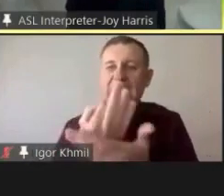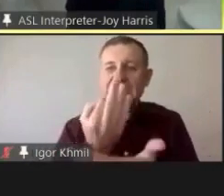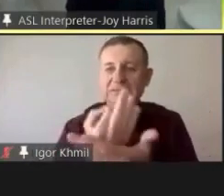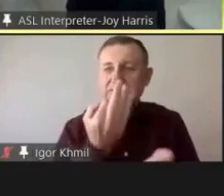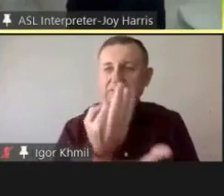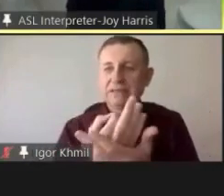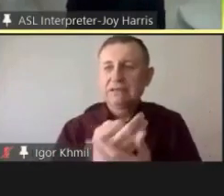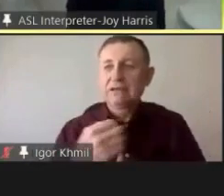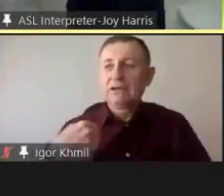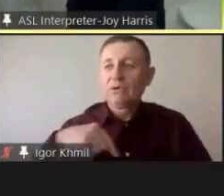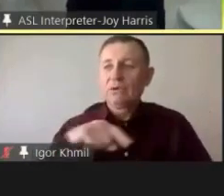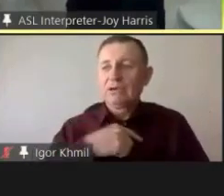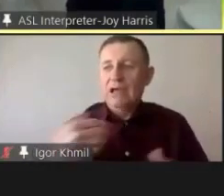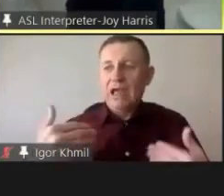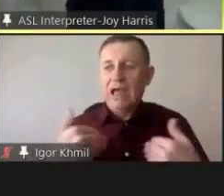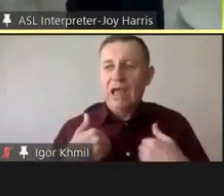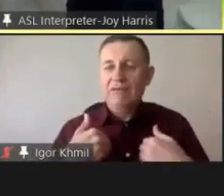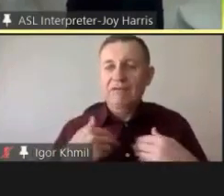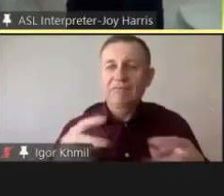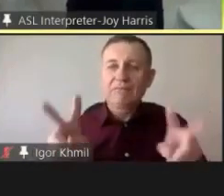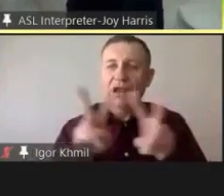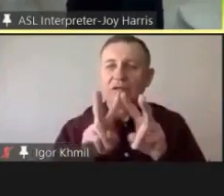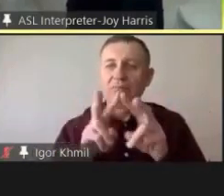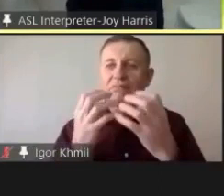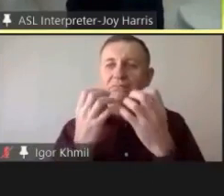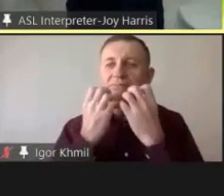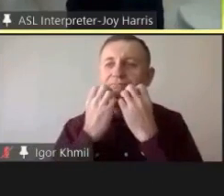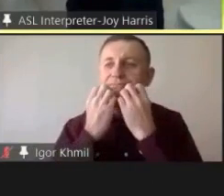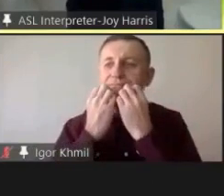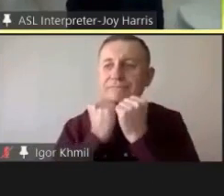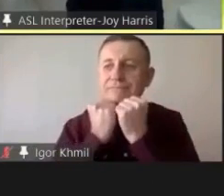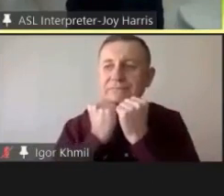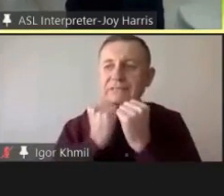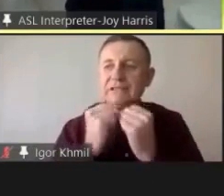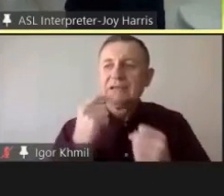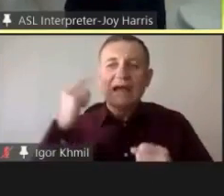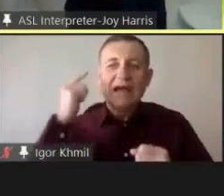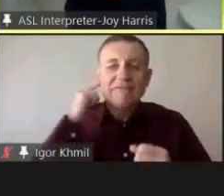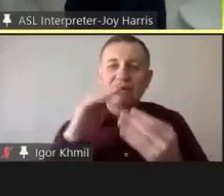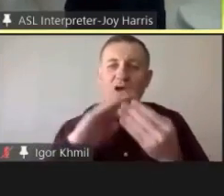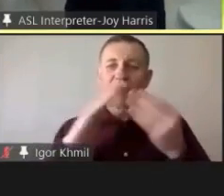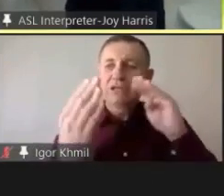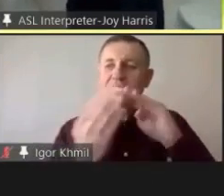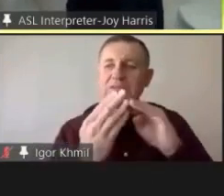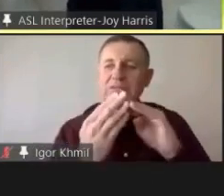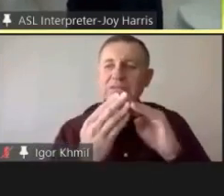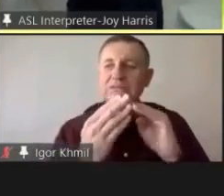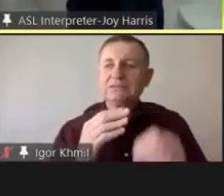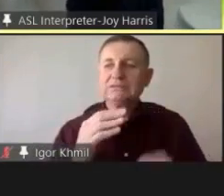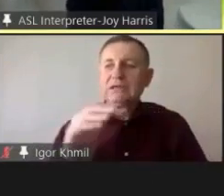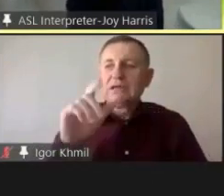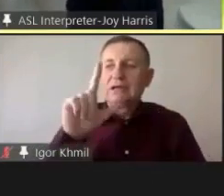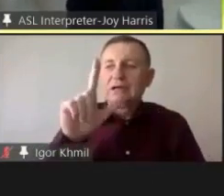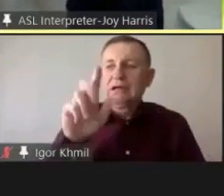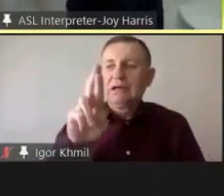communities, and Finance 101. We have a very, very vibrant deaf